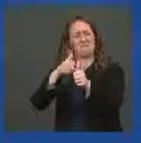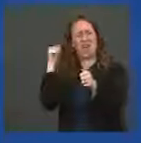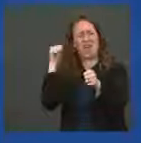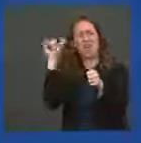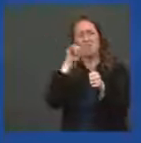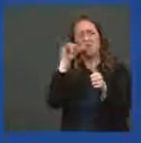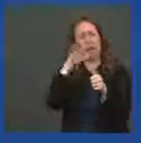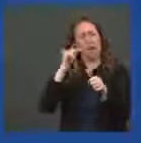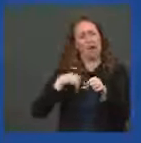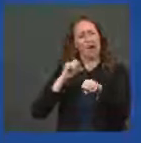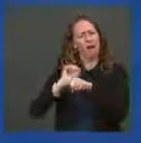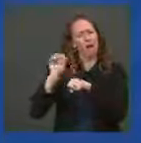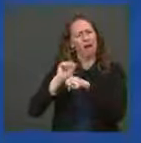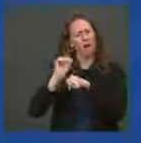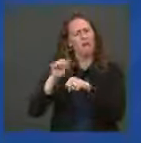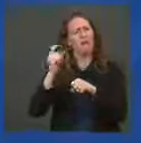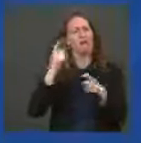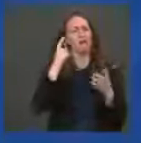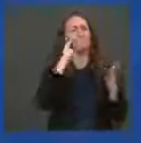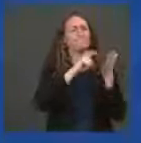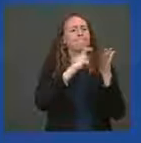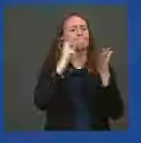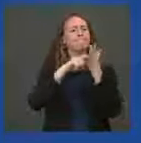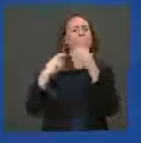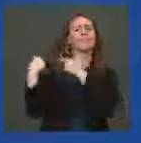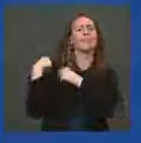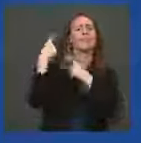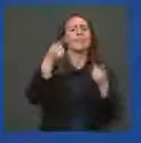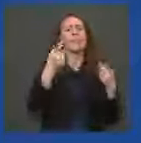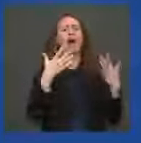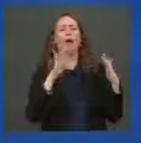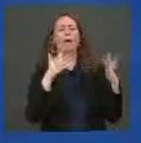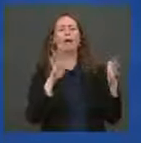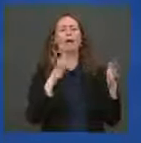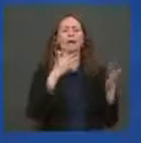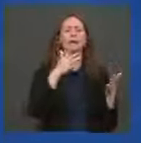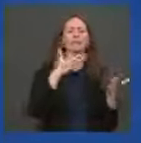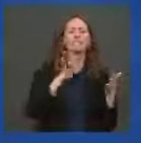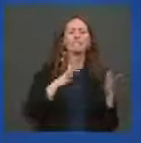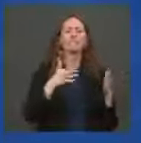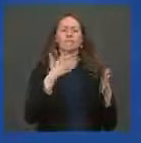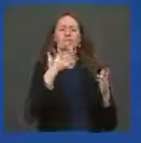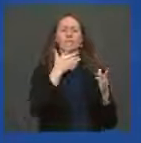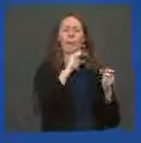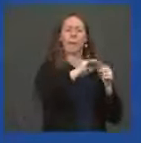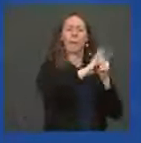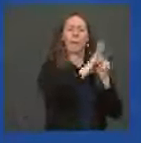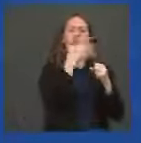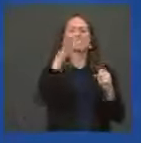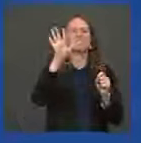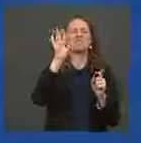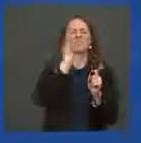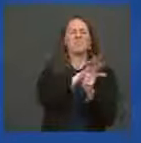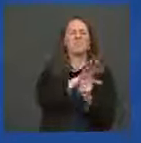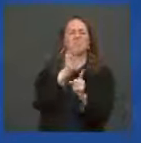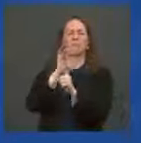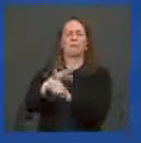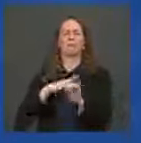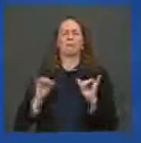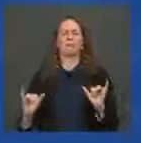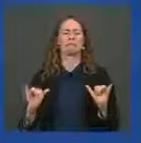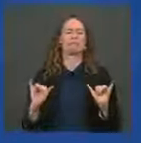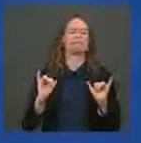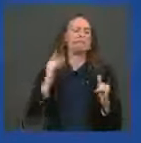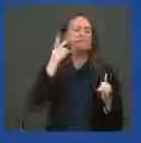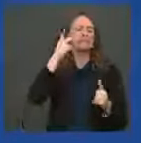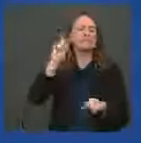transportation supply chain that this pandemic has exposed. I might add, parenthetically, one of the reasons why I think it's very